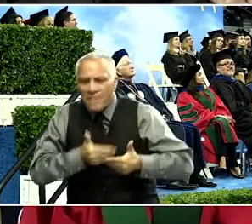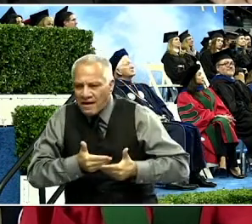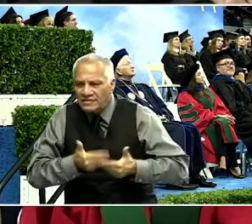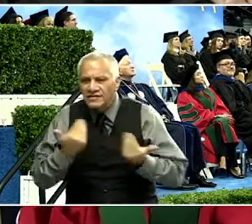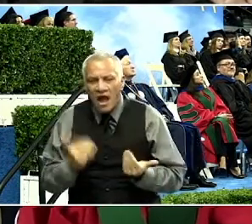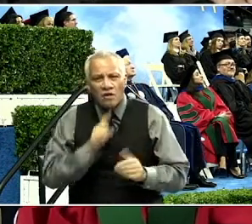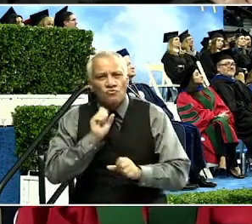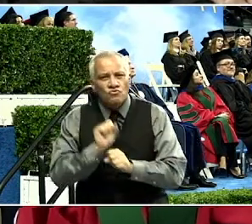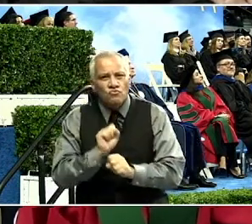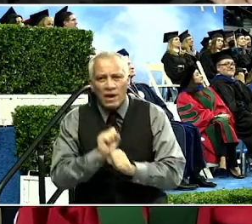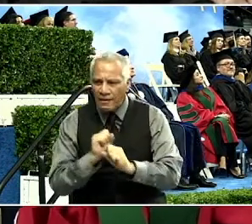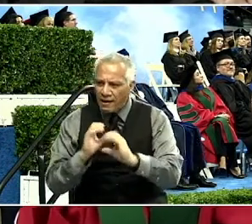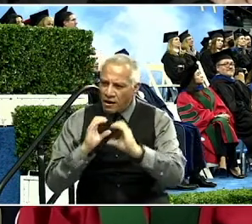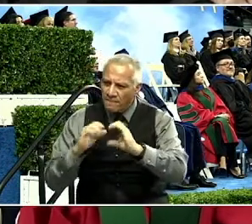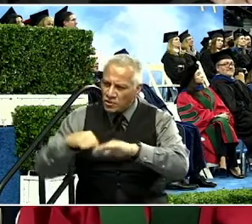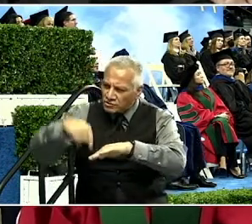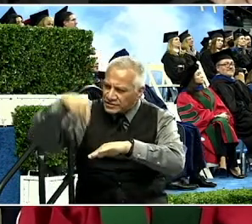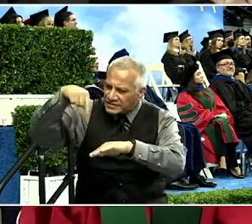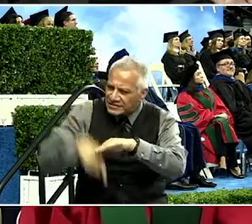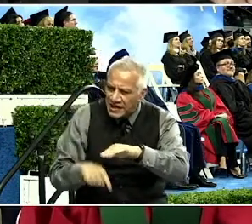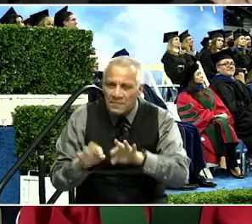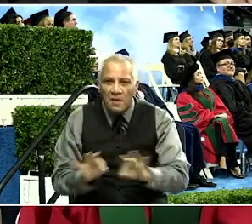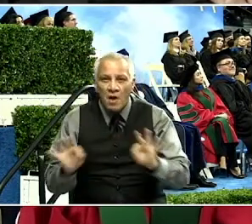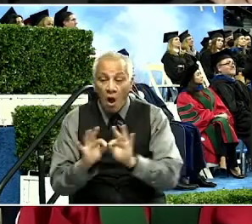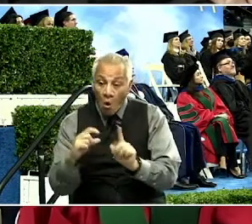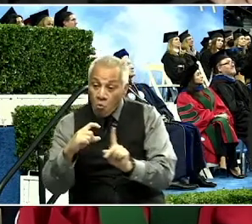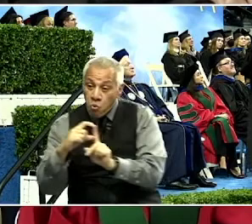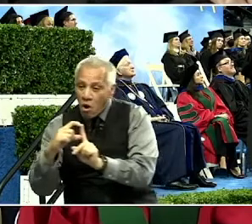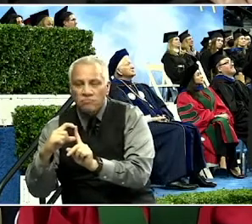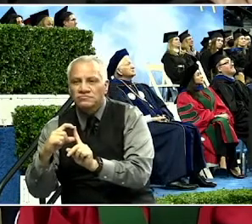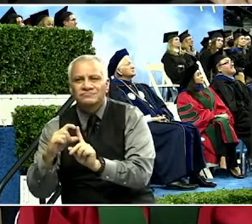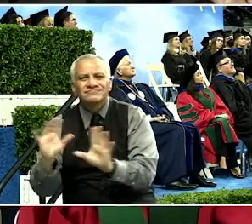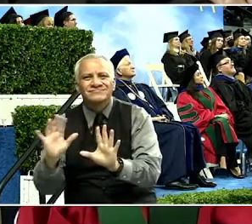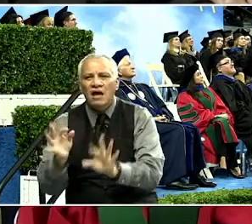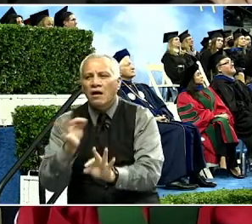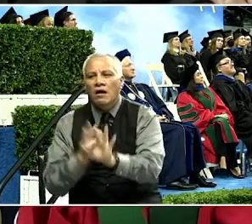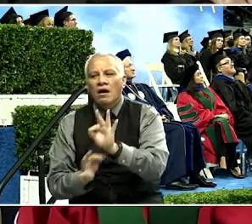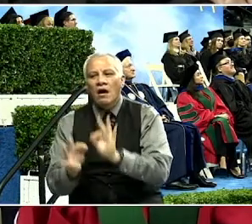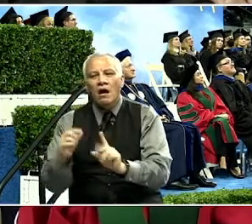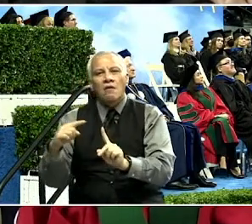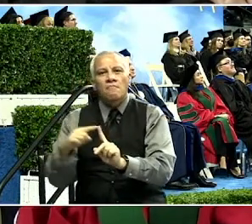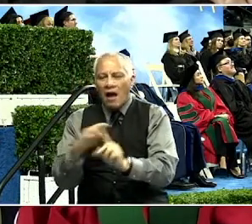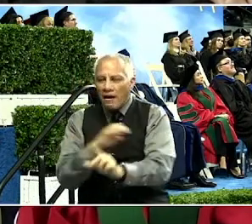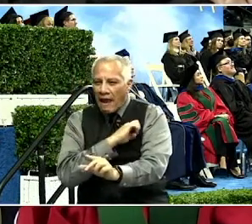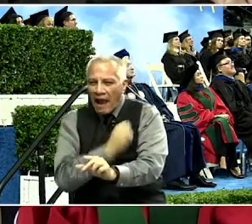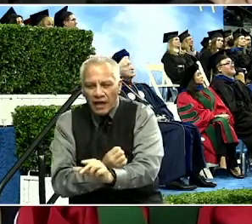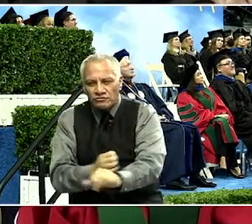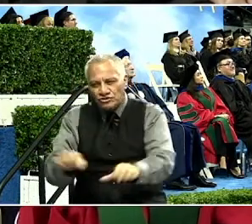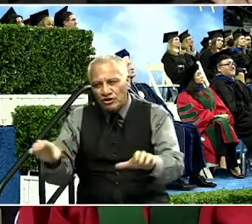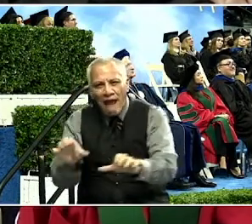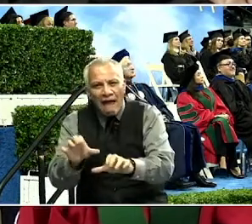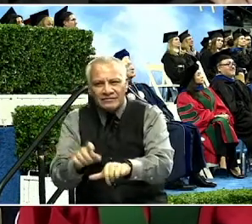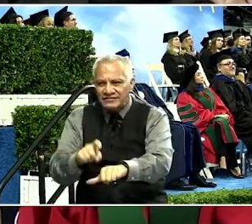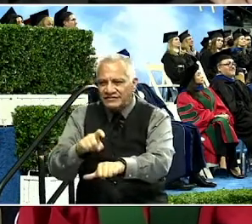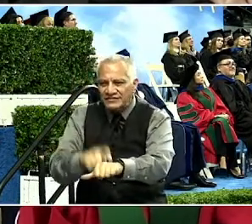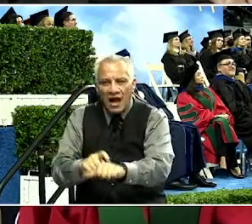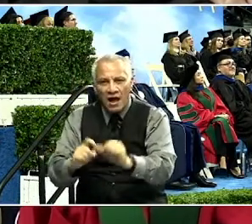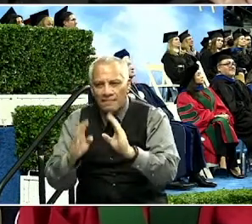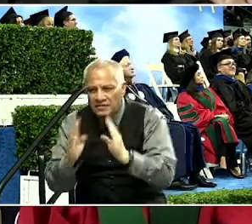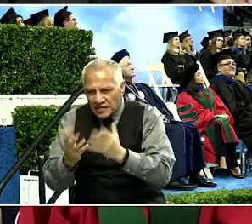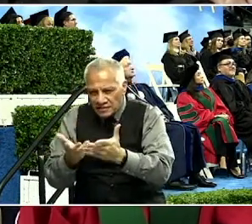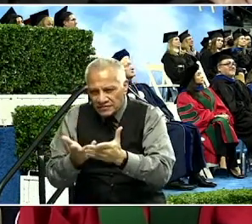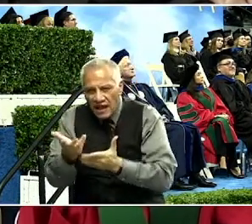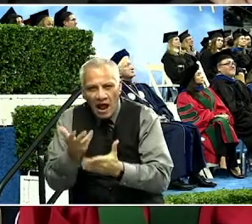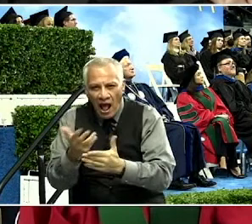and meaningful communication isn't just about the words we say, it's also about about energy and action and time and attention and